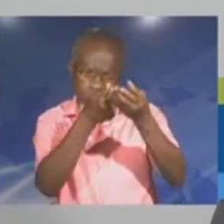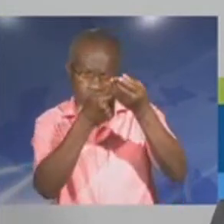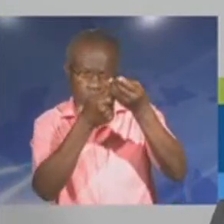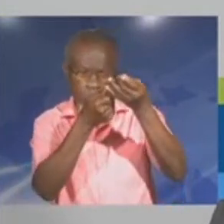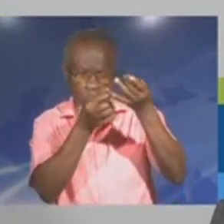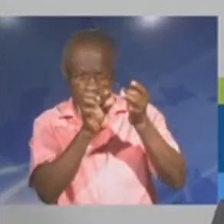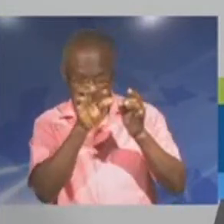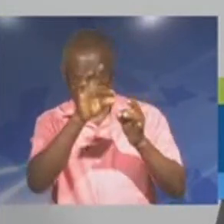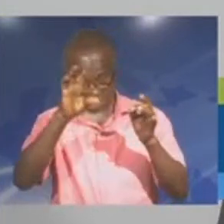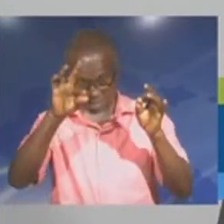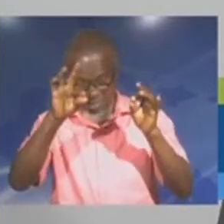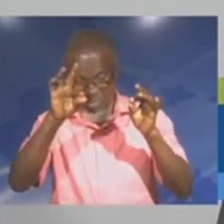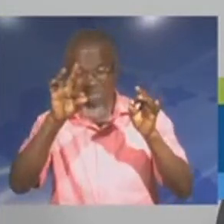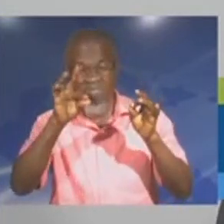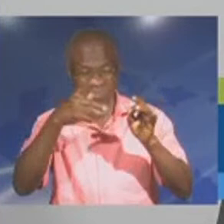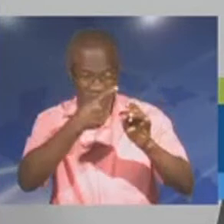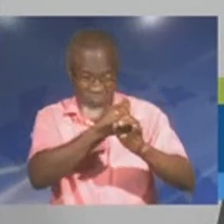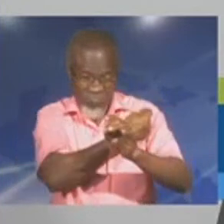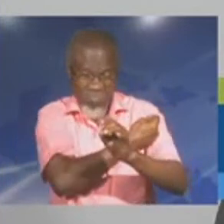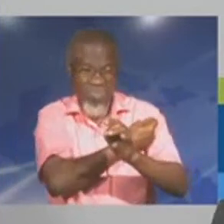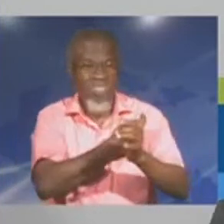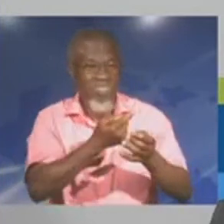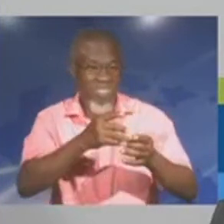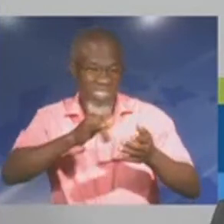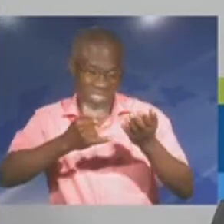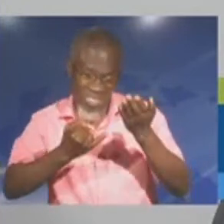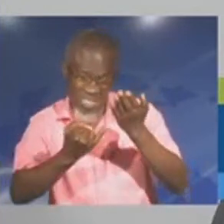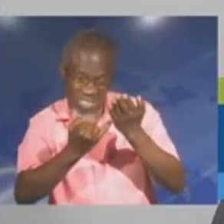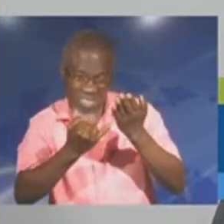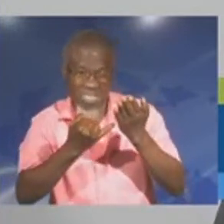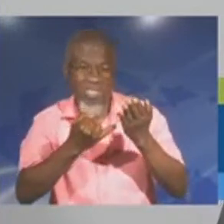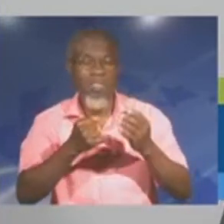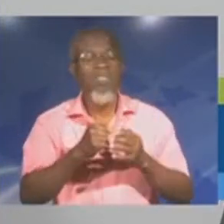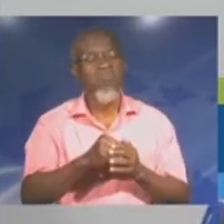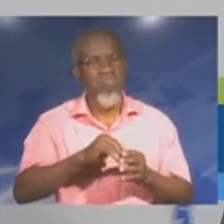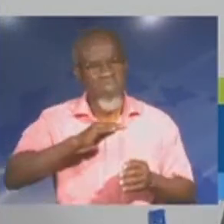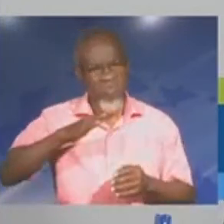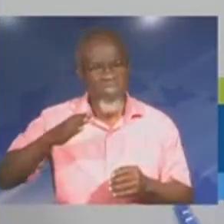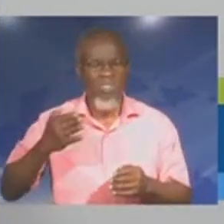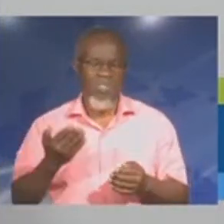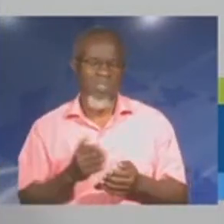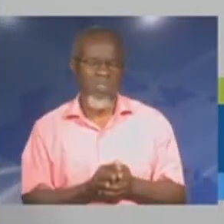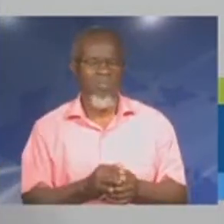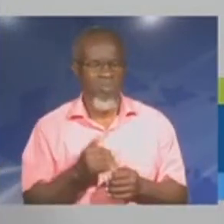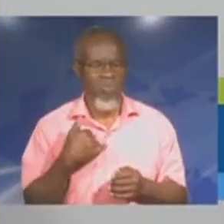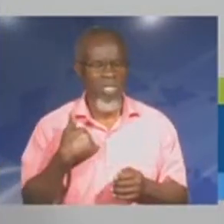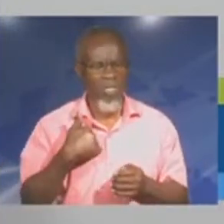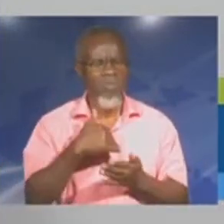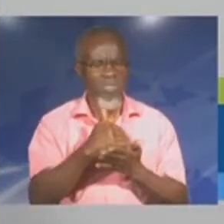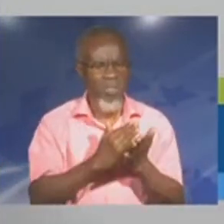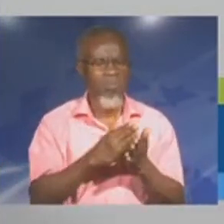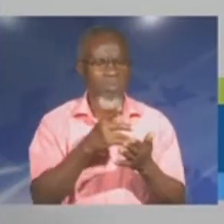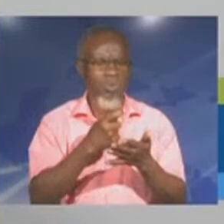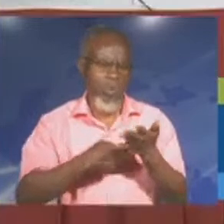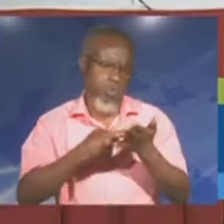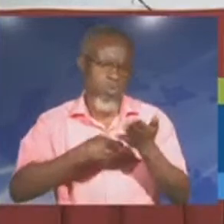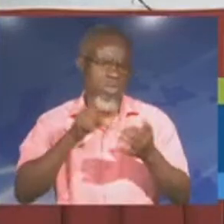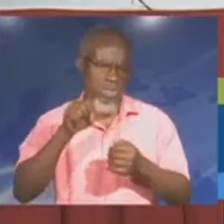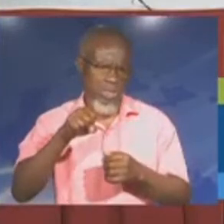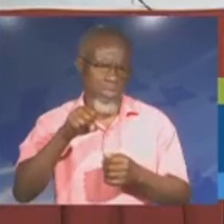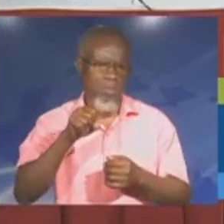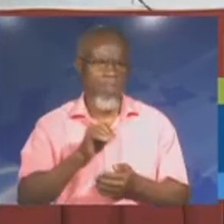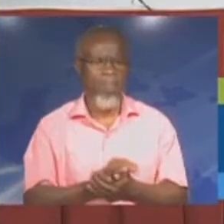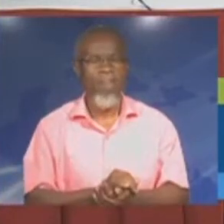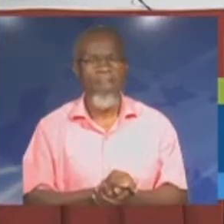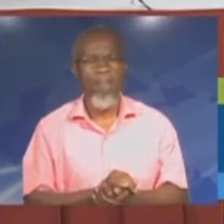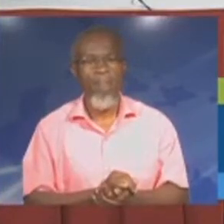are actually free, but the normal administrative costs are going to be there. Thanks for that clarification, Minister.